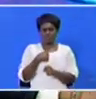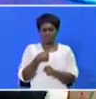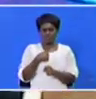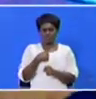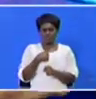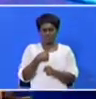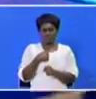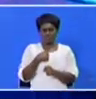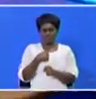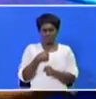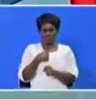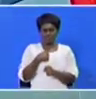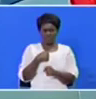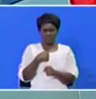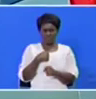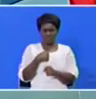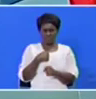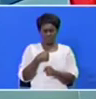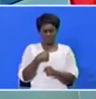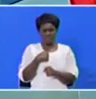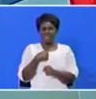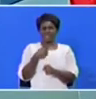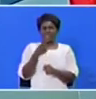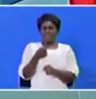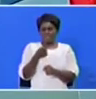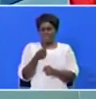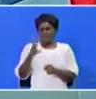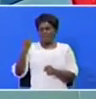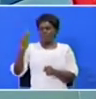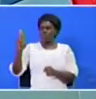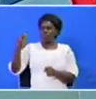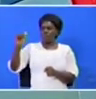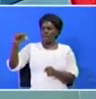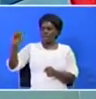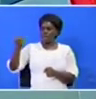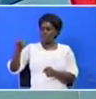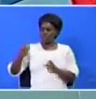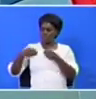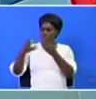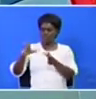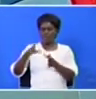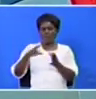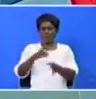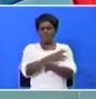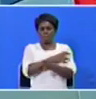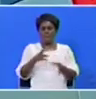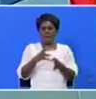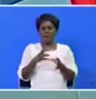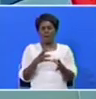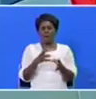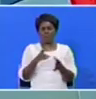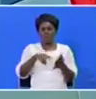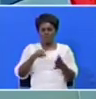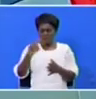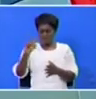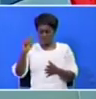friend. No, I was with you in campus. Murade, and you are given the power to read. Let me finish. Let him finish. My